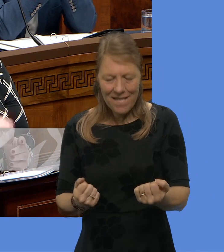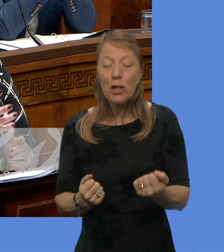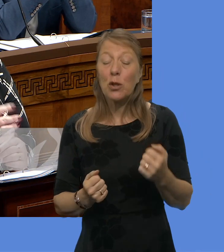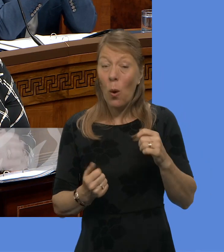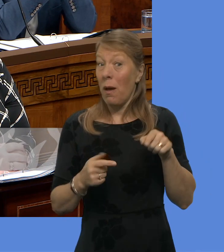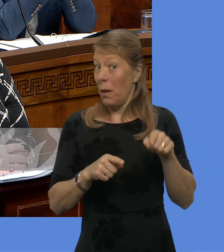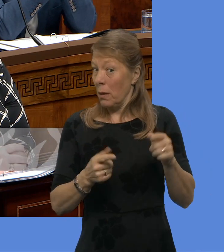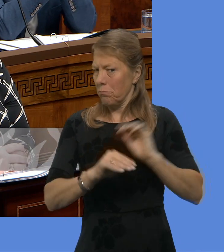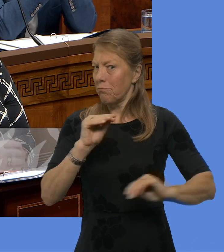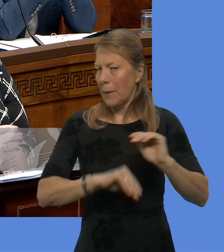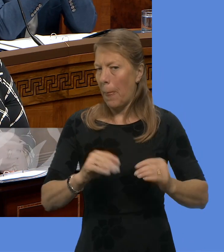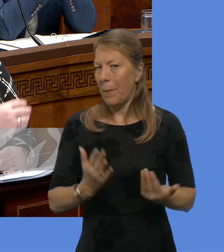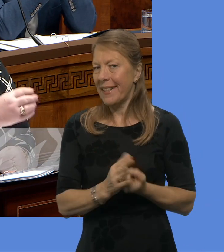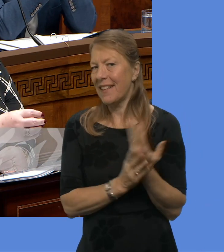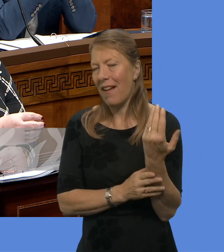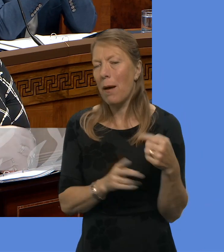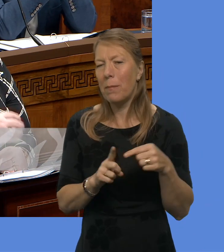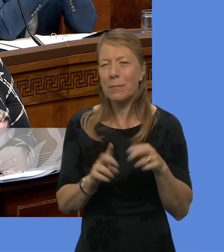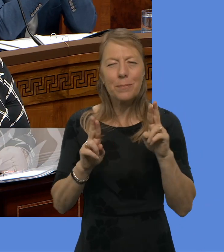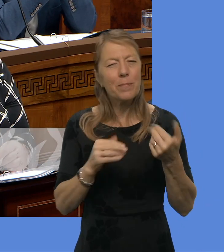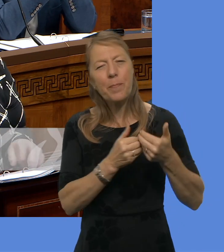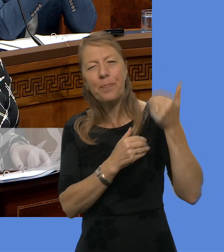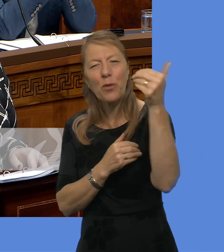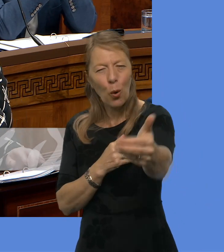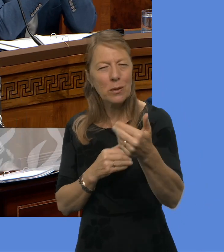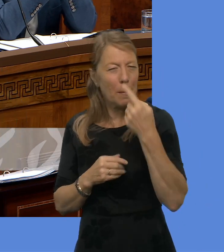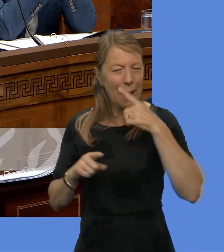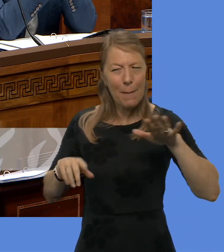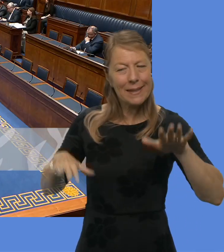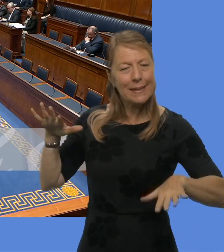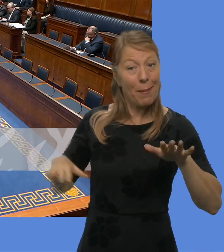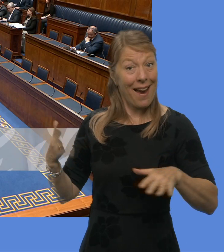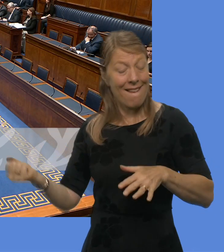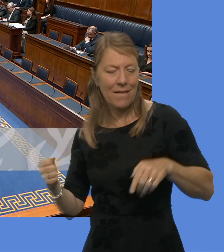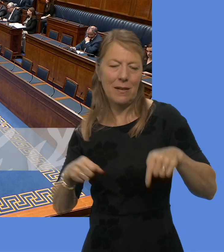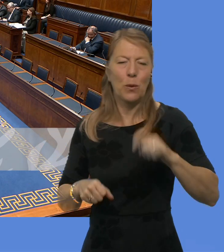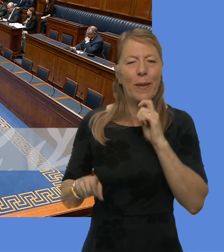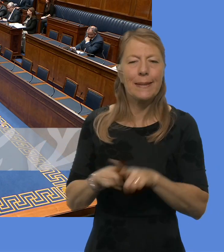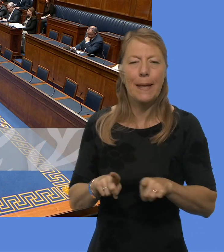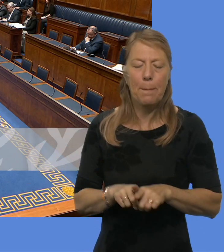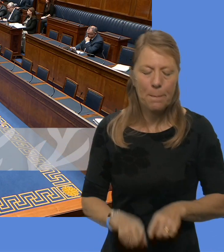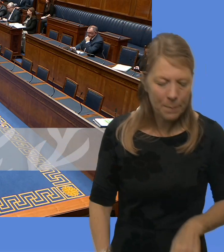meets customer and business needs, to be able to work with them to deliver a similar solution here. All right, all right.